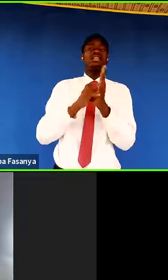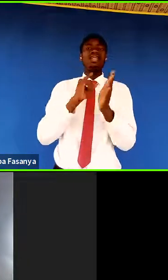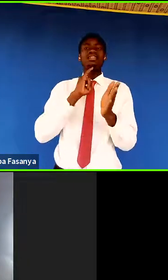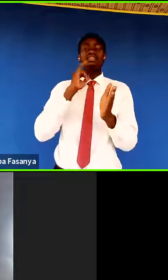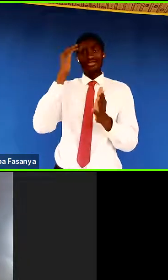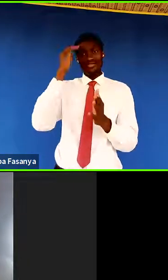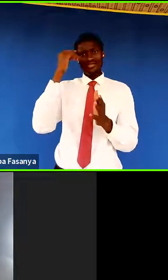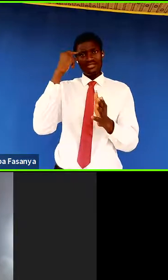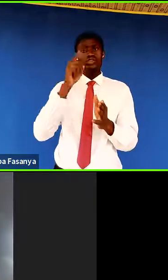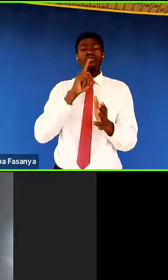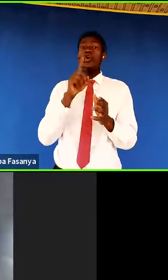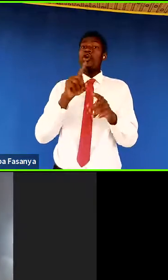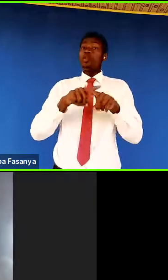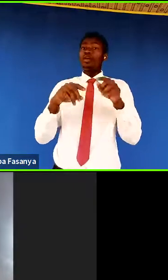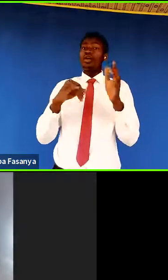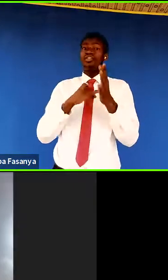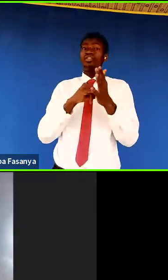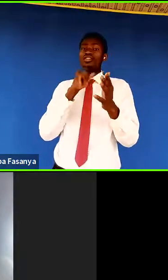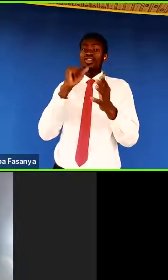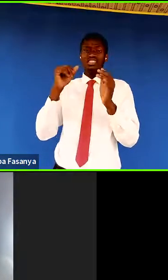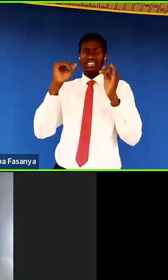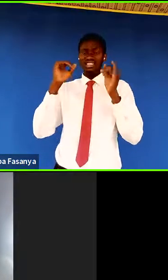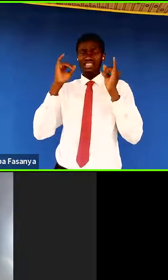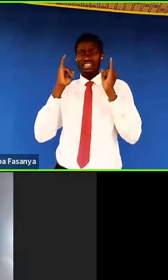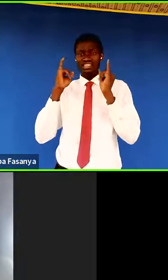tests we carry out. So when they